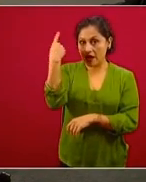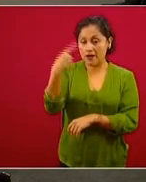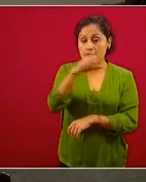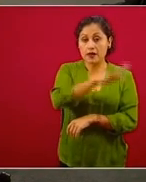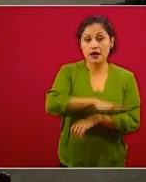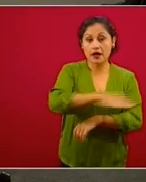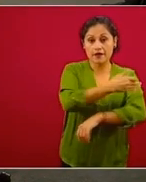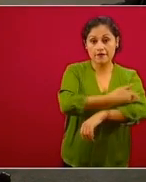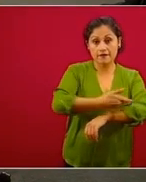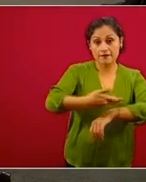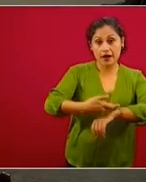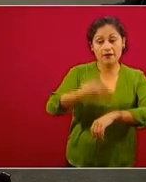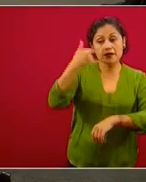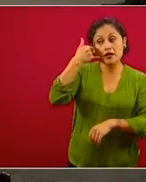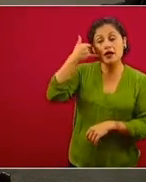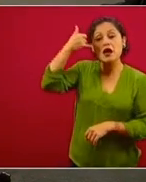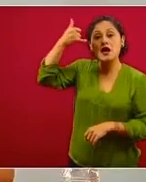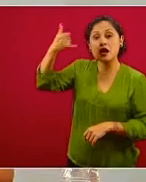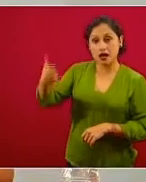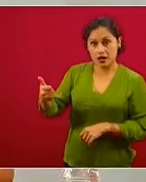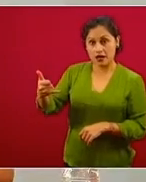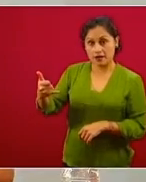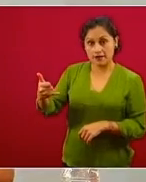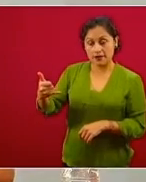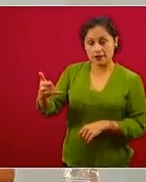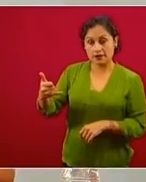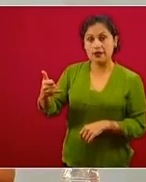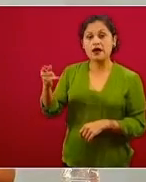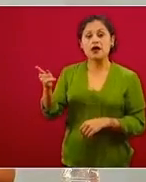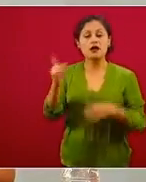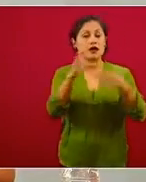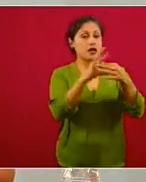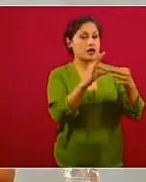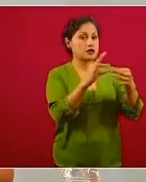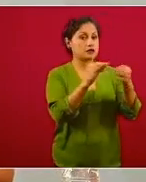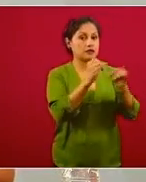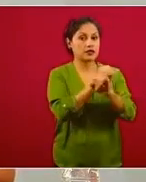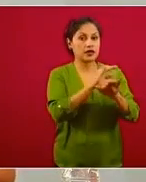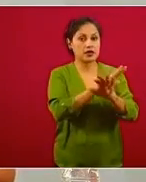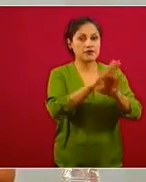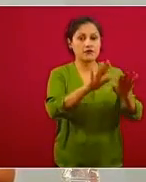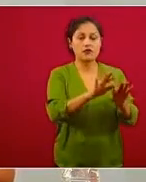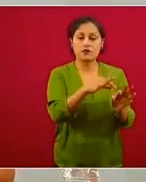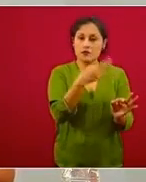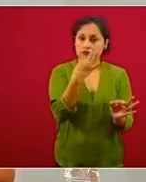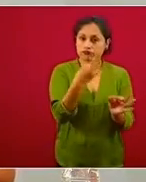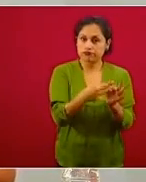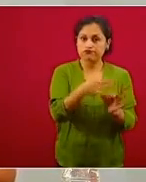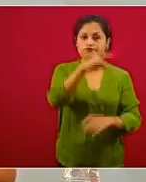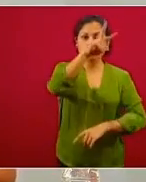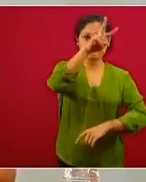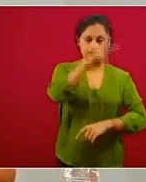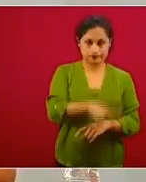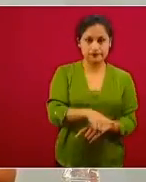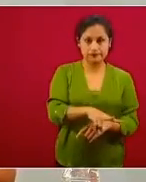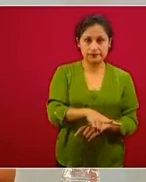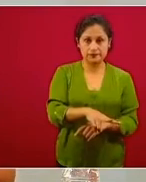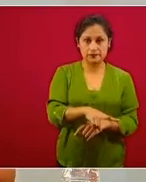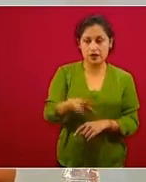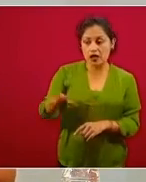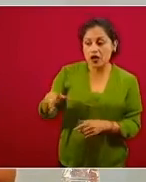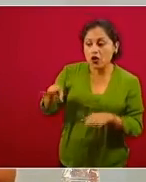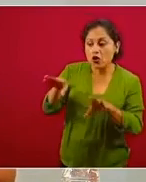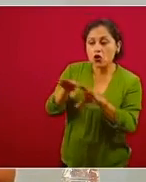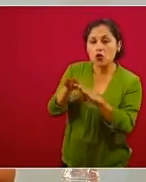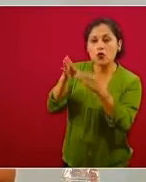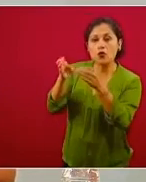First of all, there is a phone number that the relative can call to, and then in this way they can